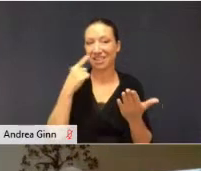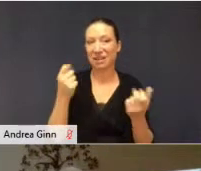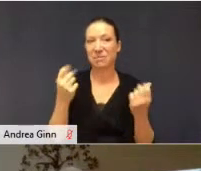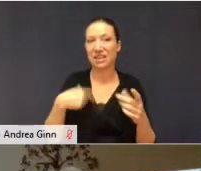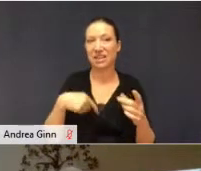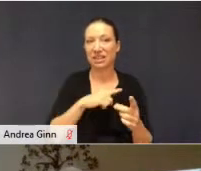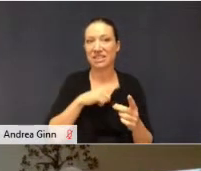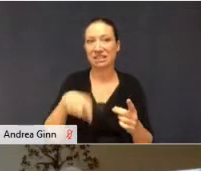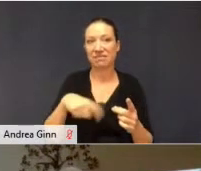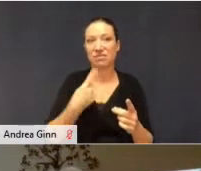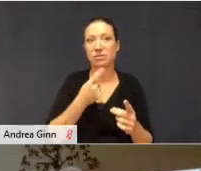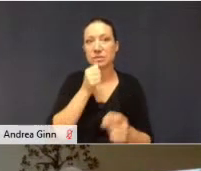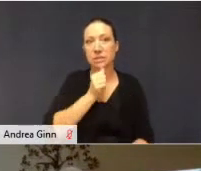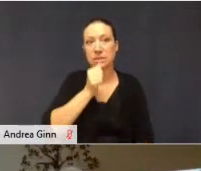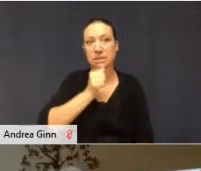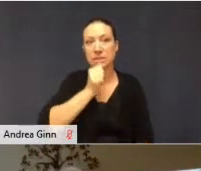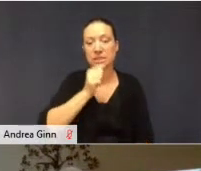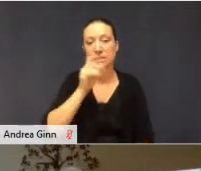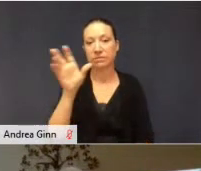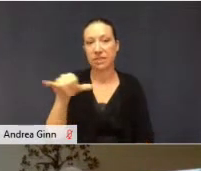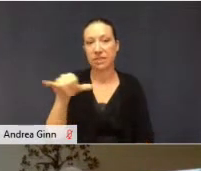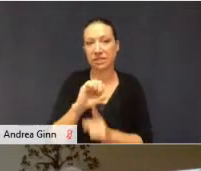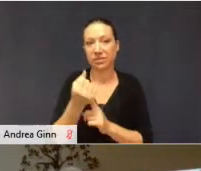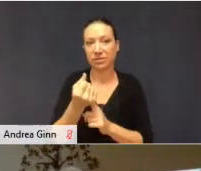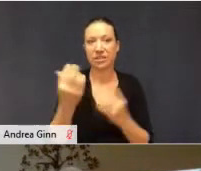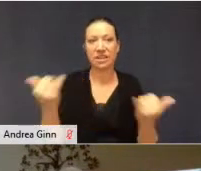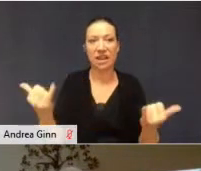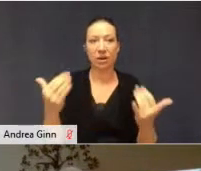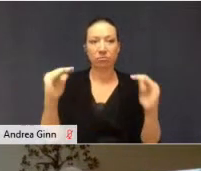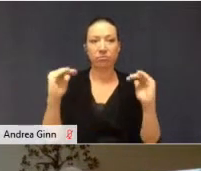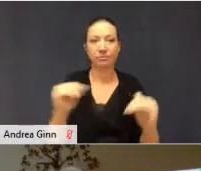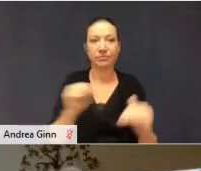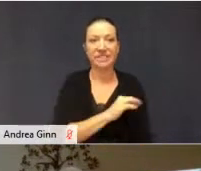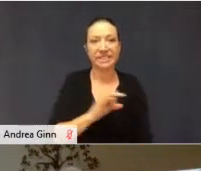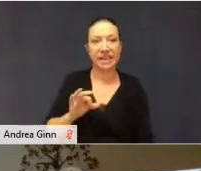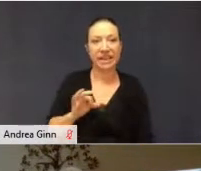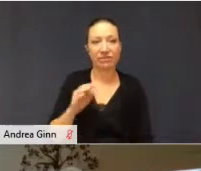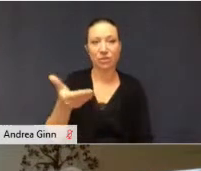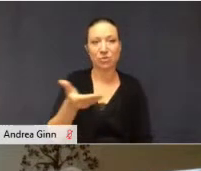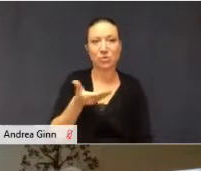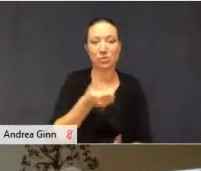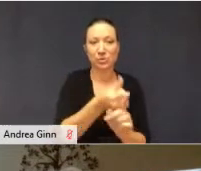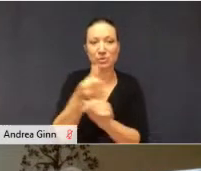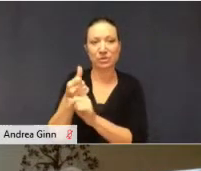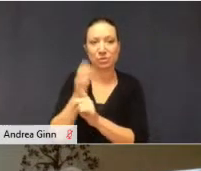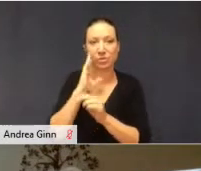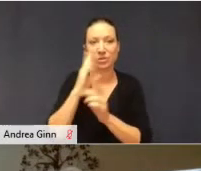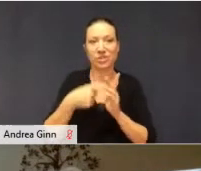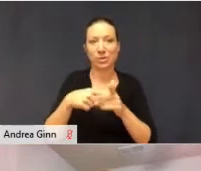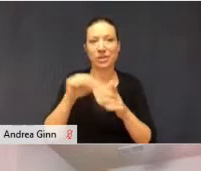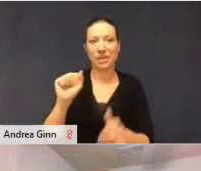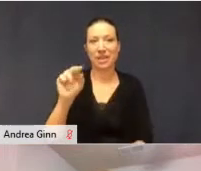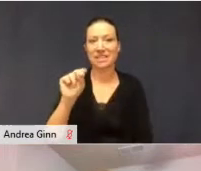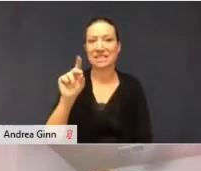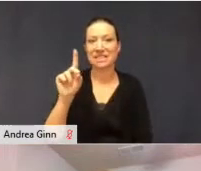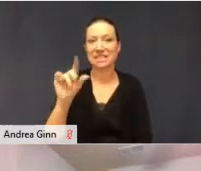that. And then let's have the staff introduce themselves. Why don't we start with you, Andy?